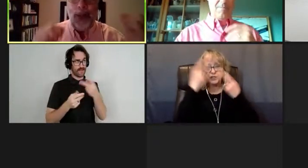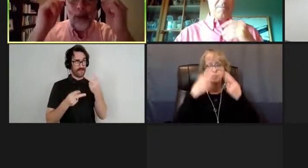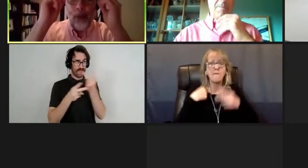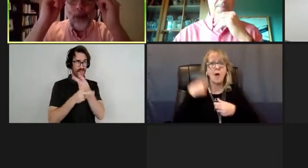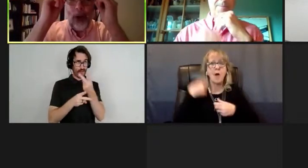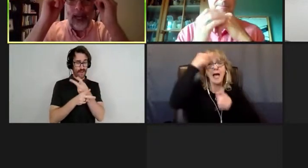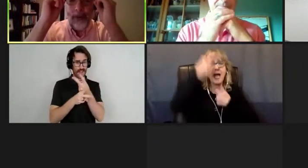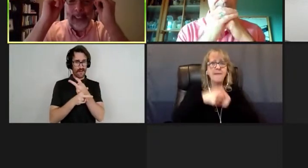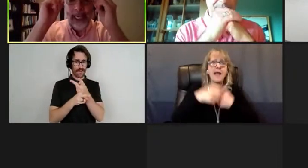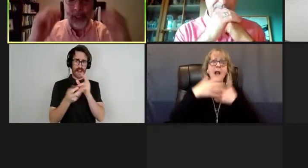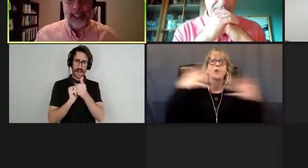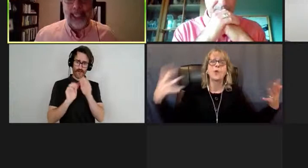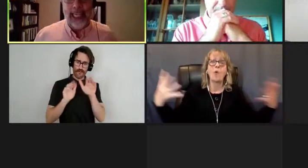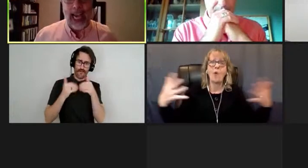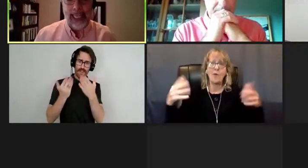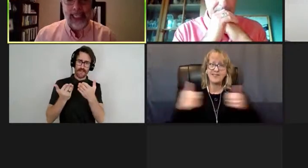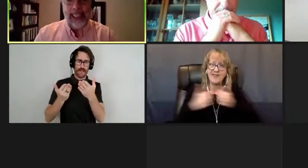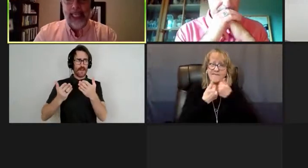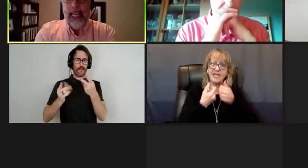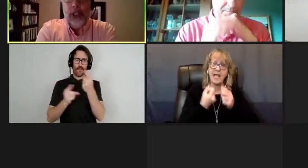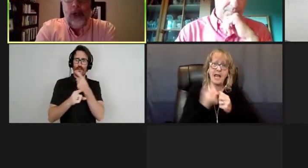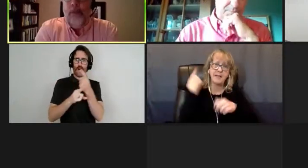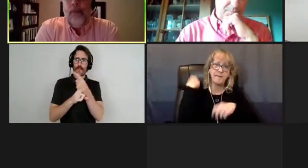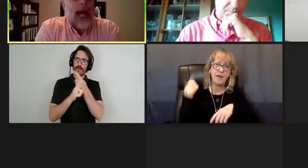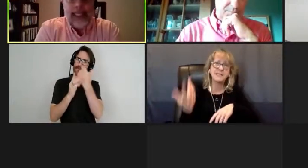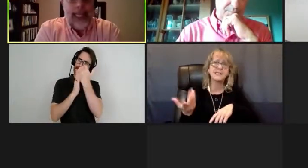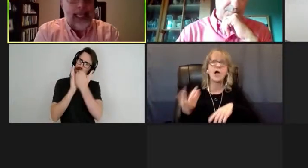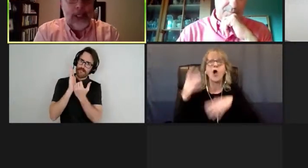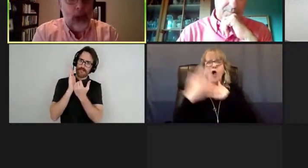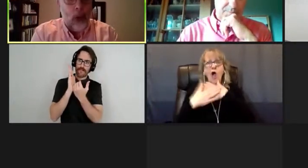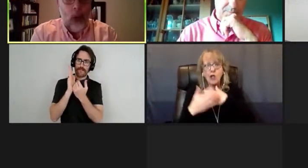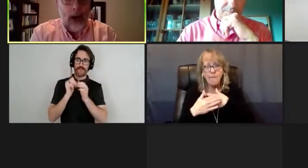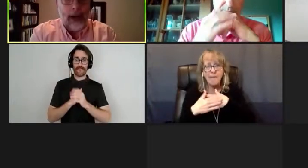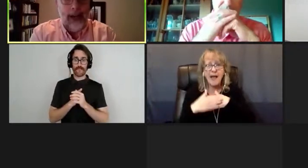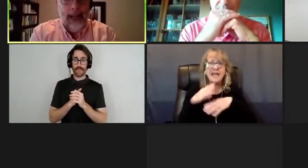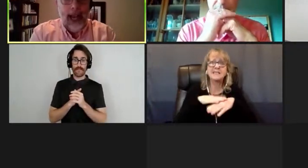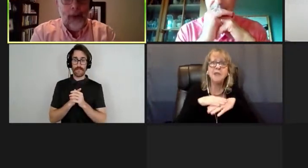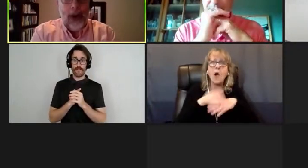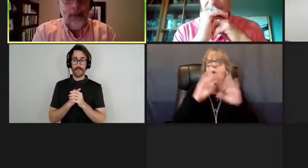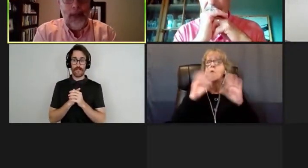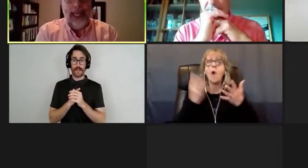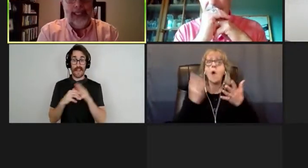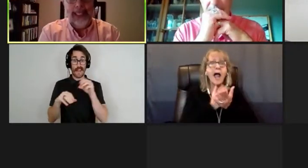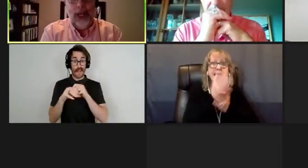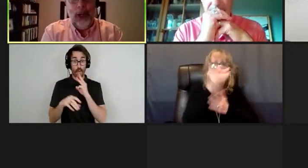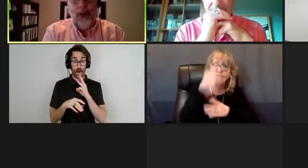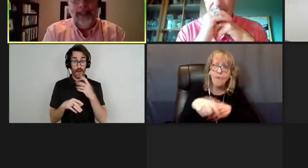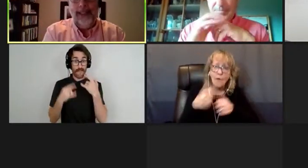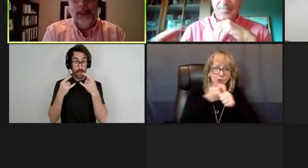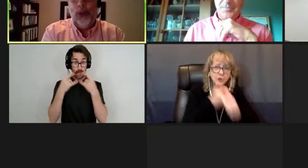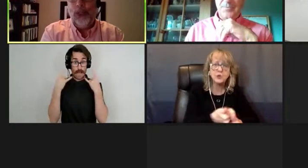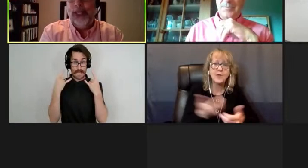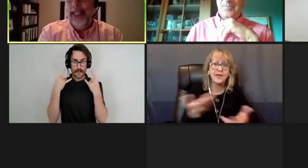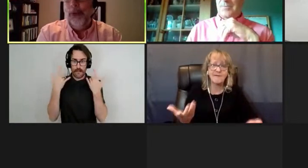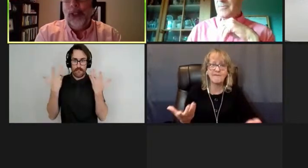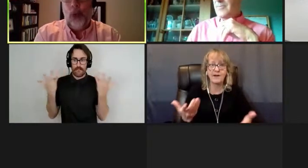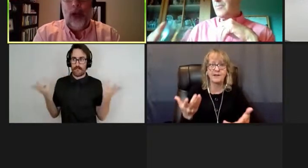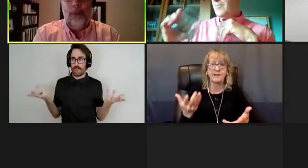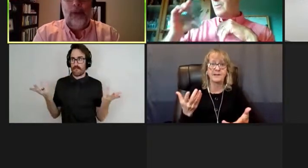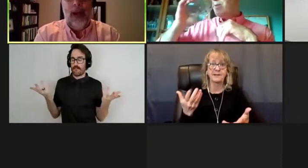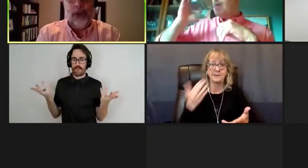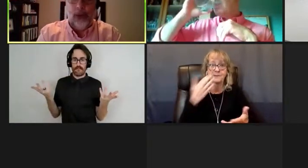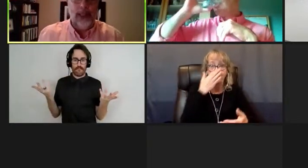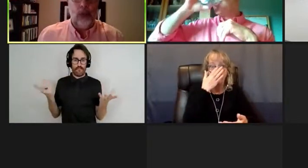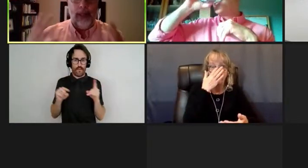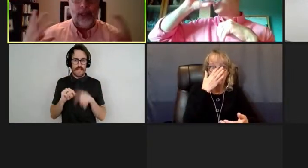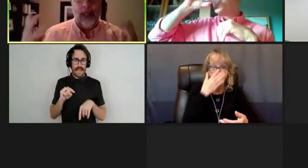coming up with recommendations and guidance. Certainly masking isn't going to work. Right? Because, you know, there's no such thing really as a waterproof